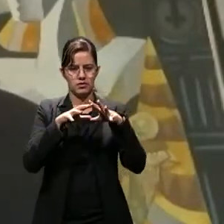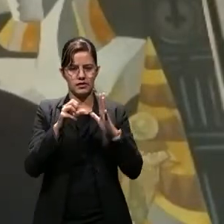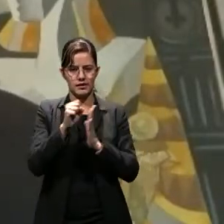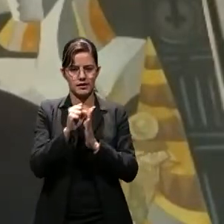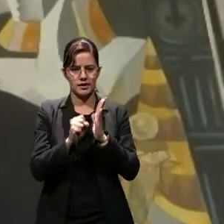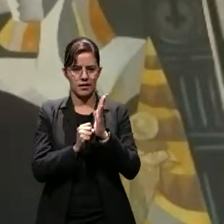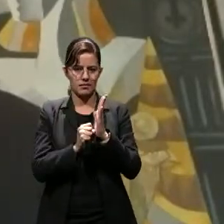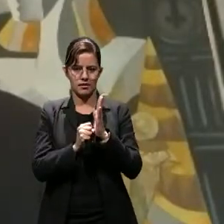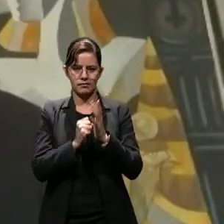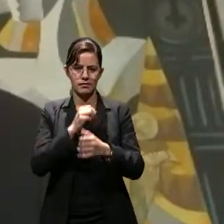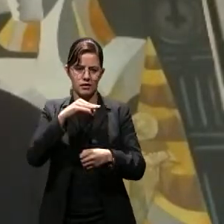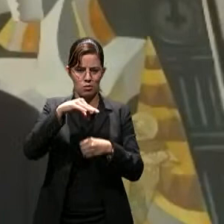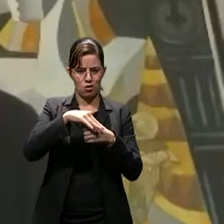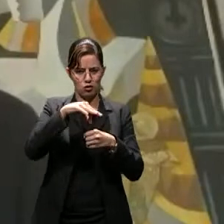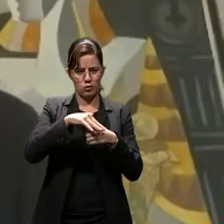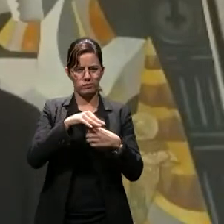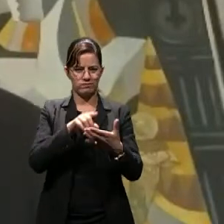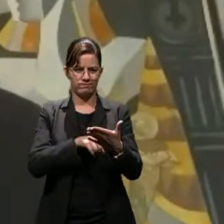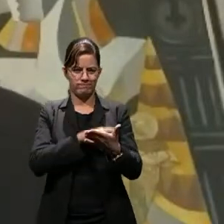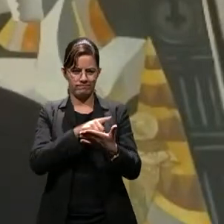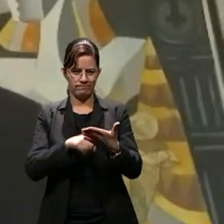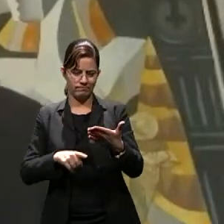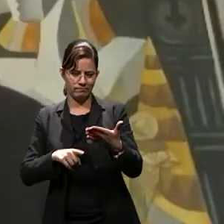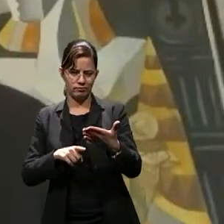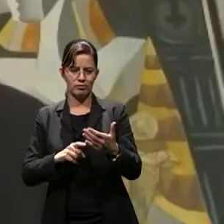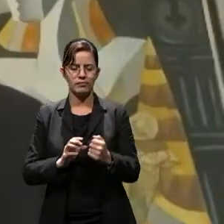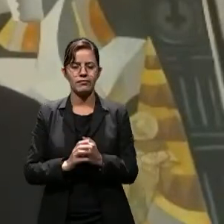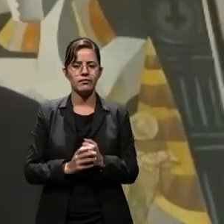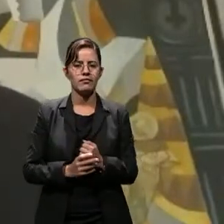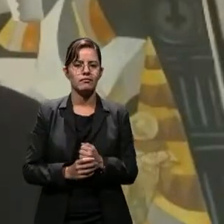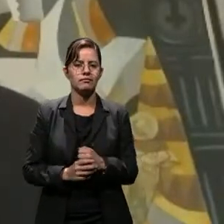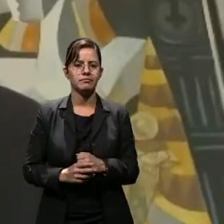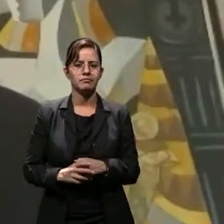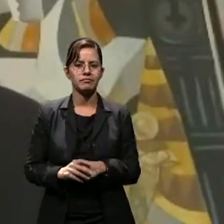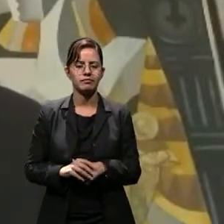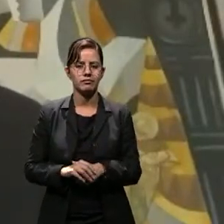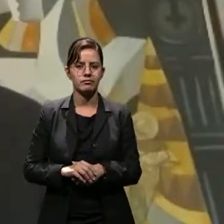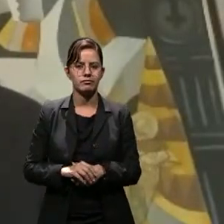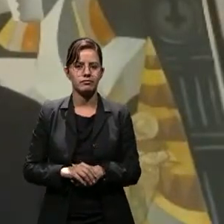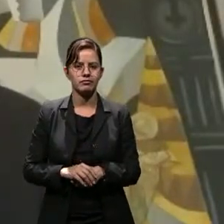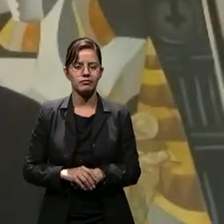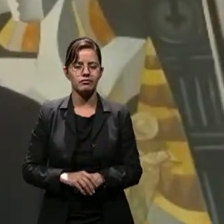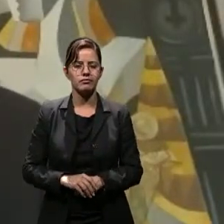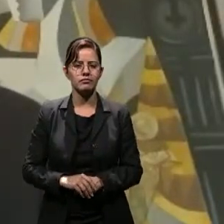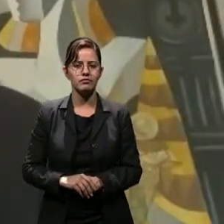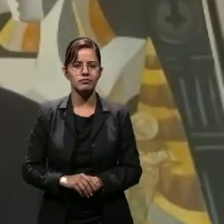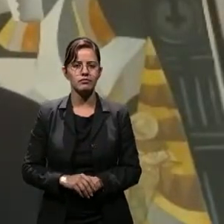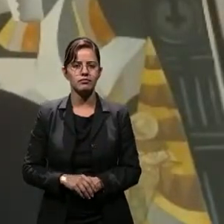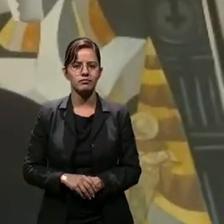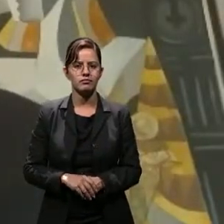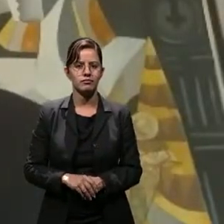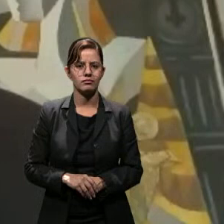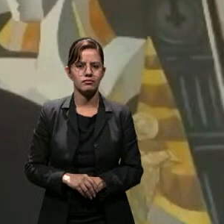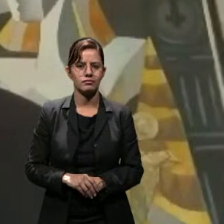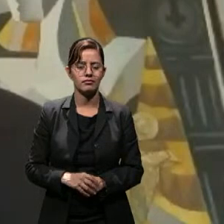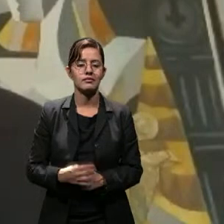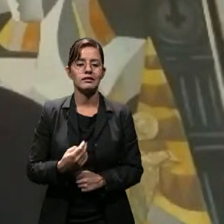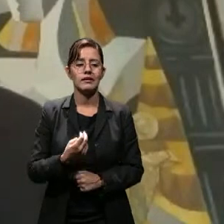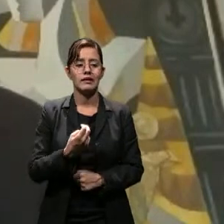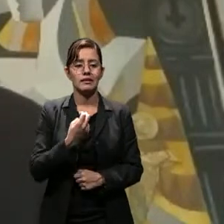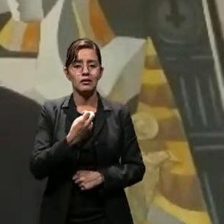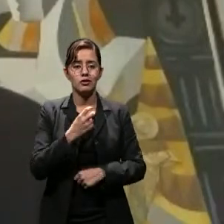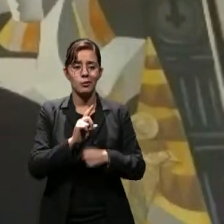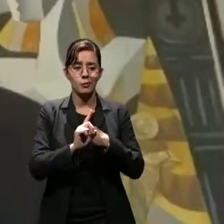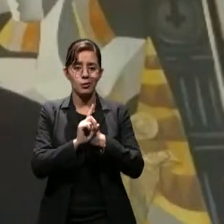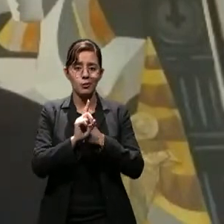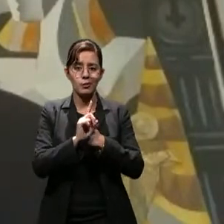in the democratic systems, is first of all because there is a